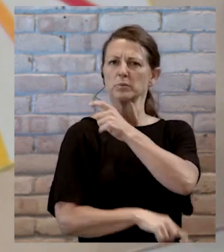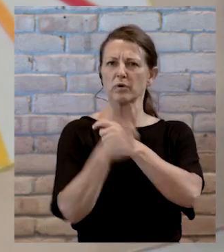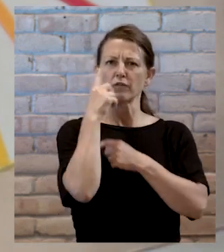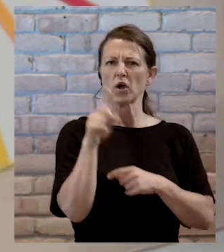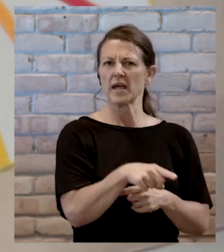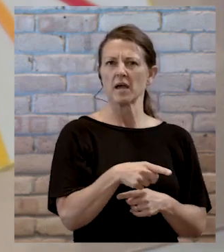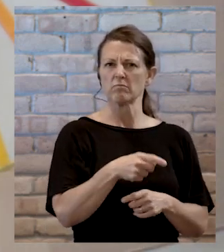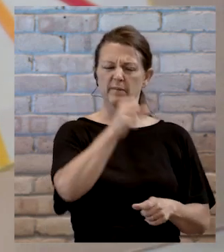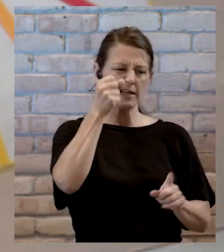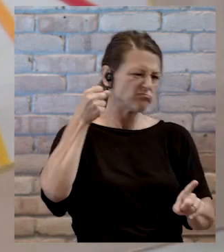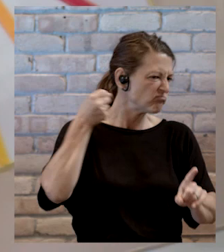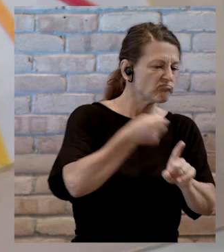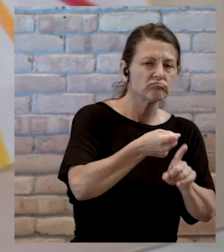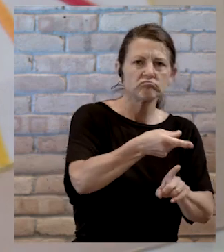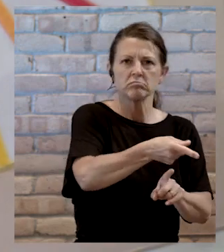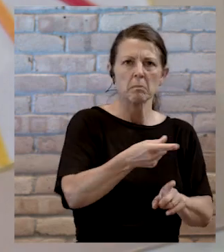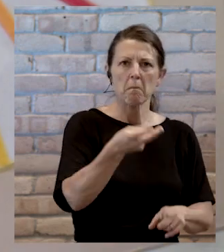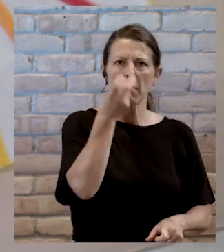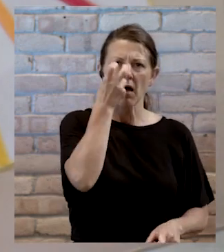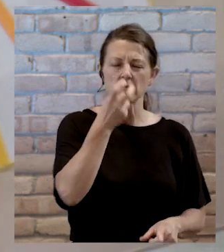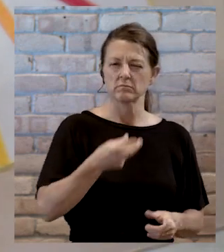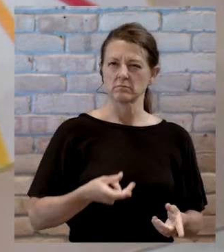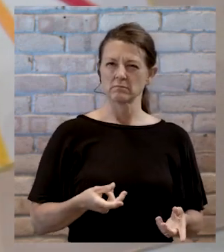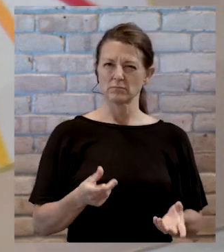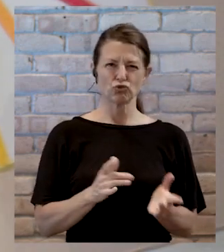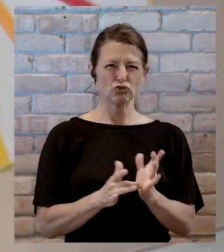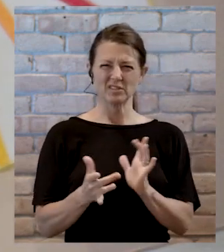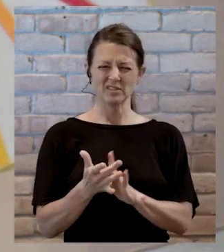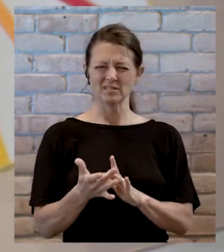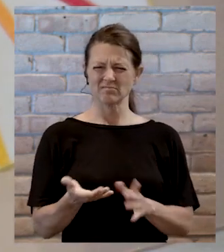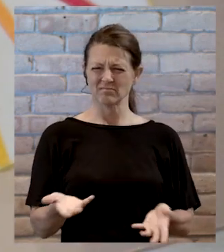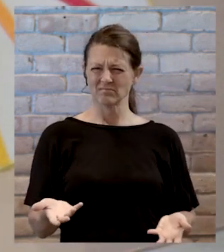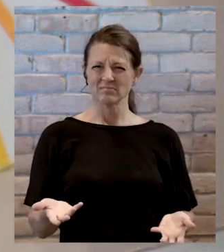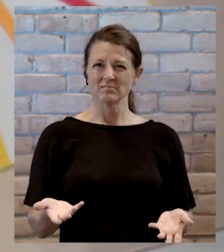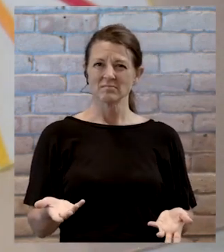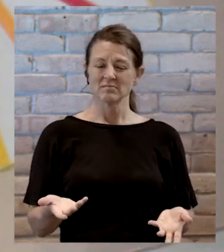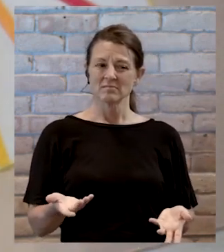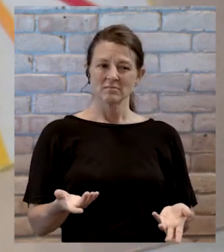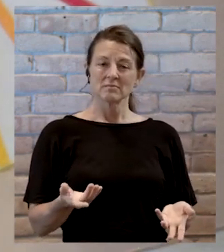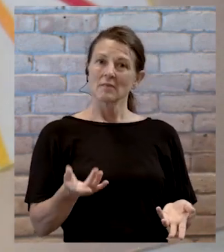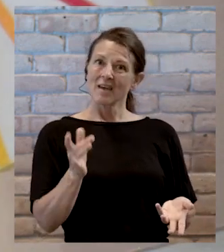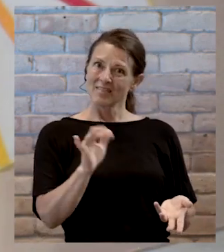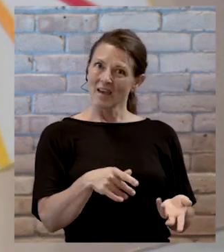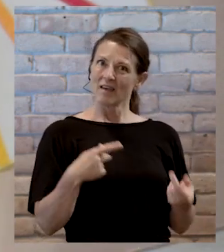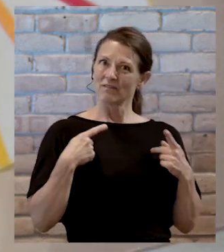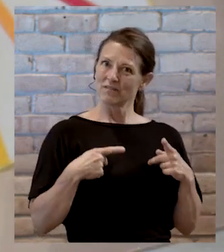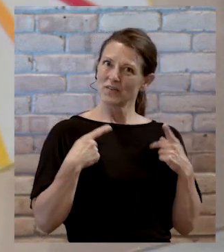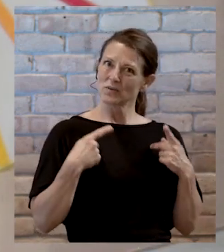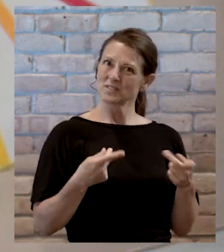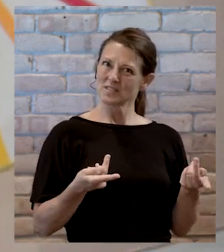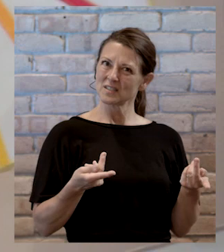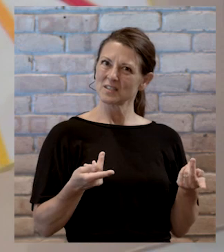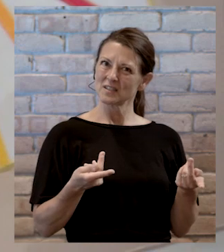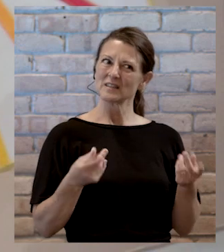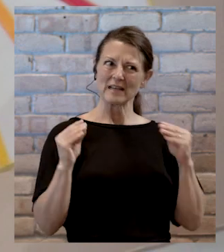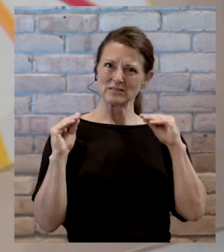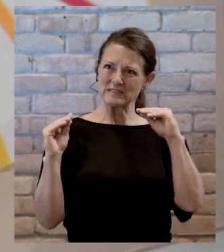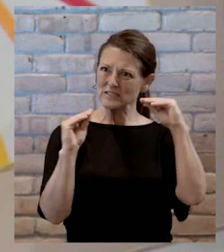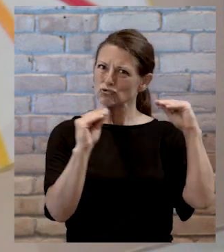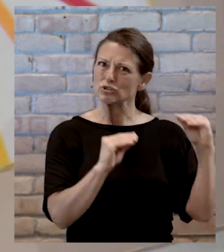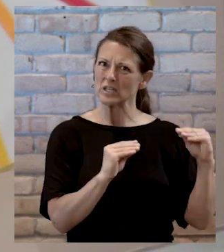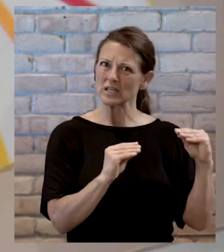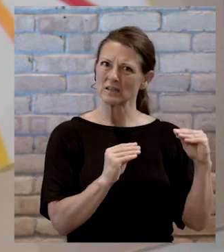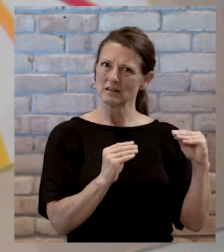And Jesus can't handle the way that these supposed teachers of Israel are teaching one of